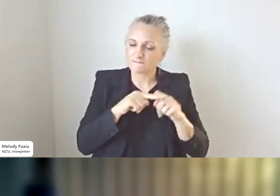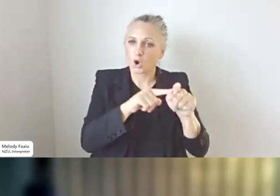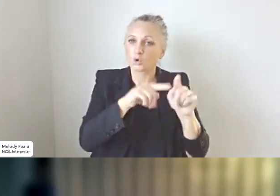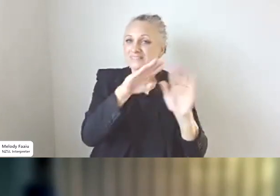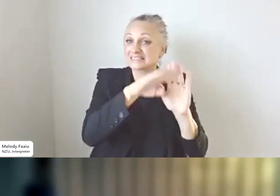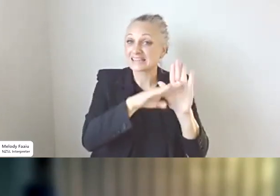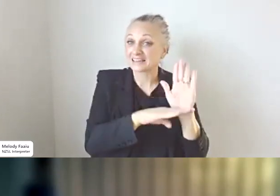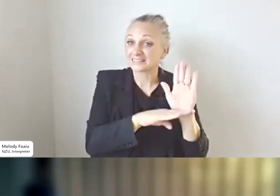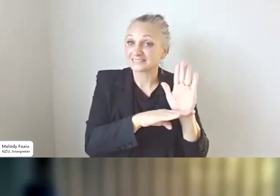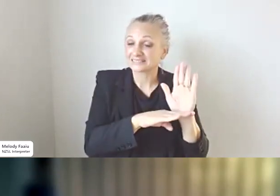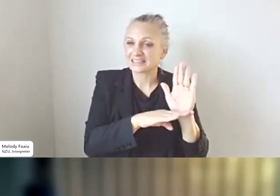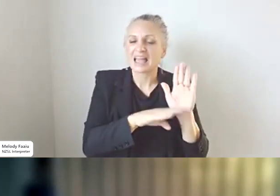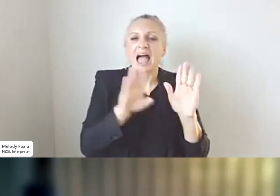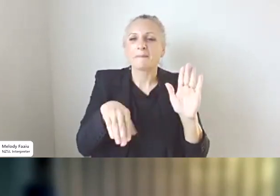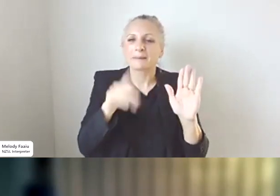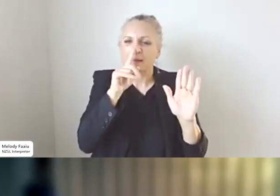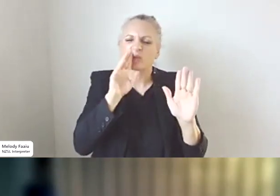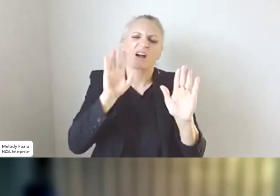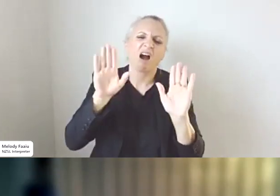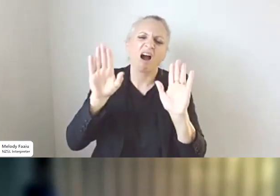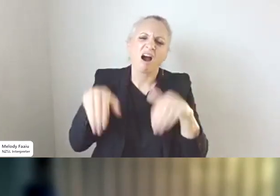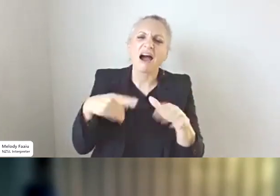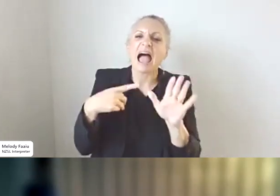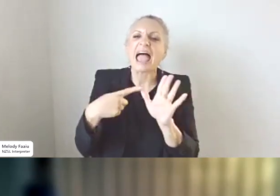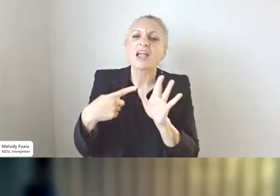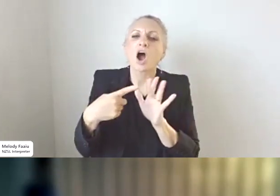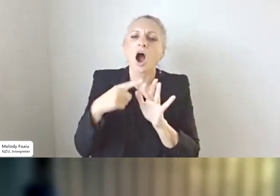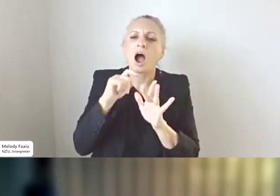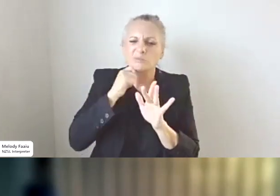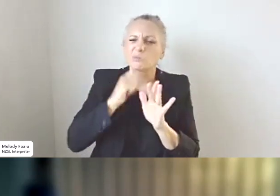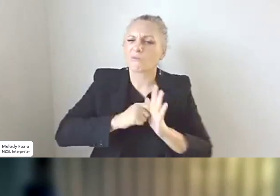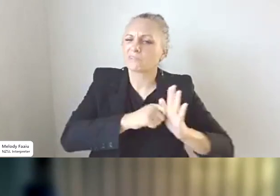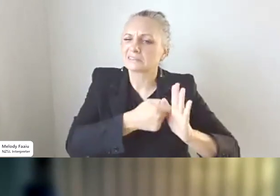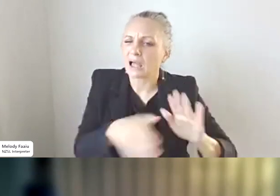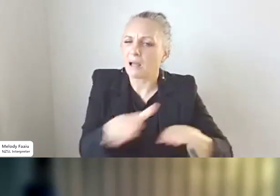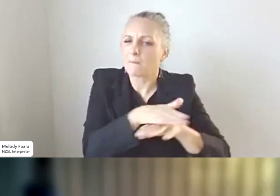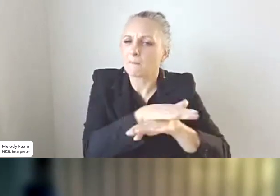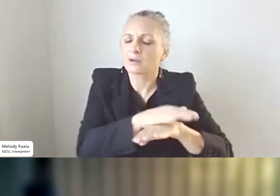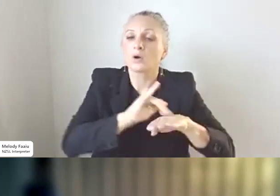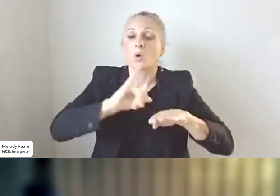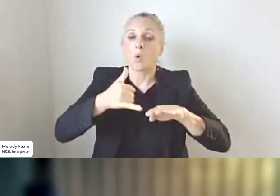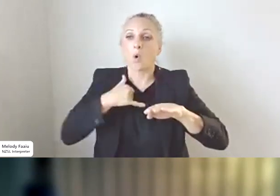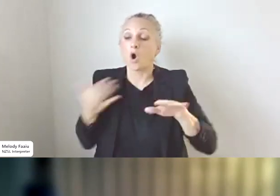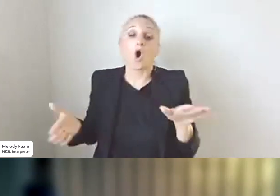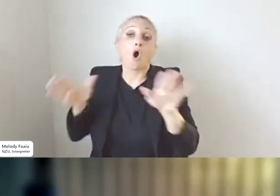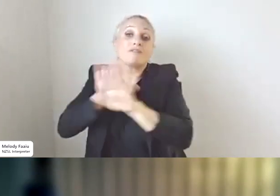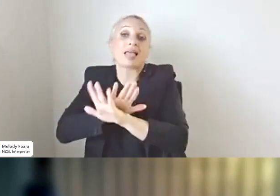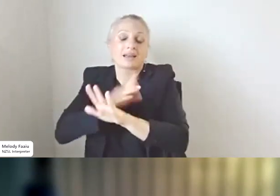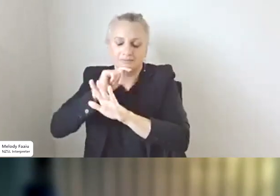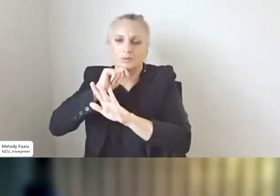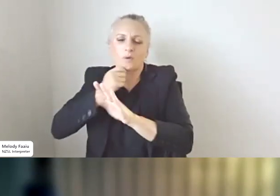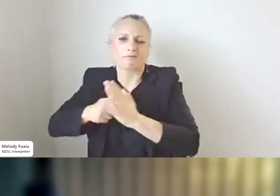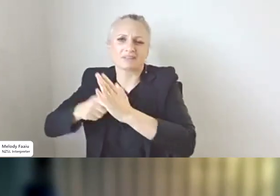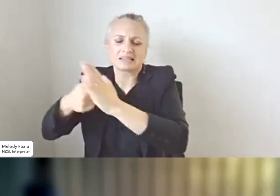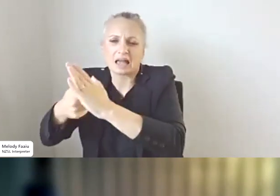oh, AI will fix it, or slap an overlay on it, that'll fix it. How do we keep the discipline and making sure that everything